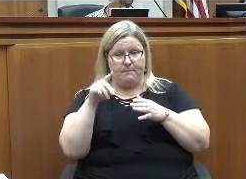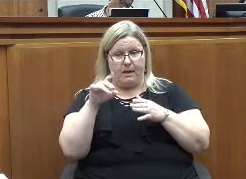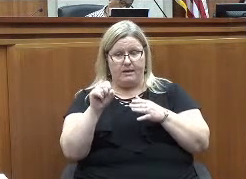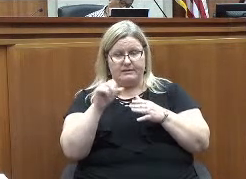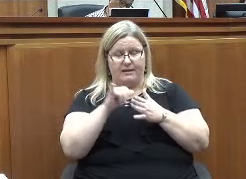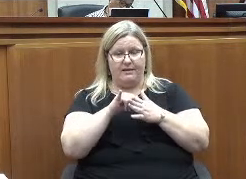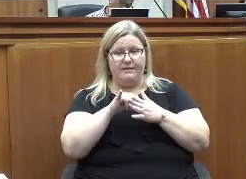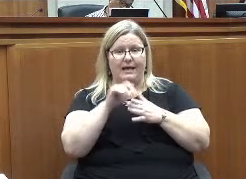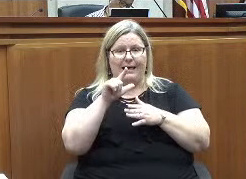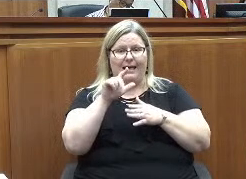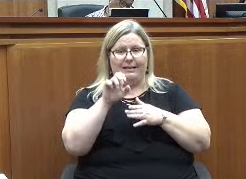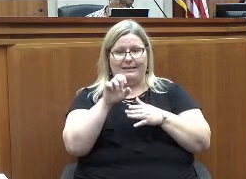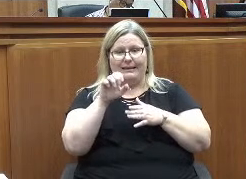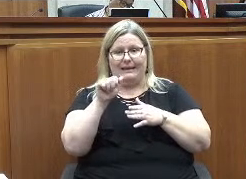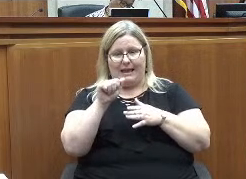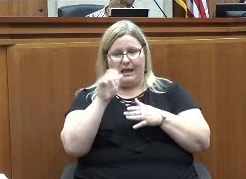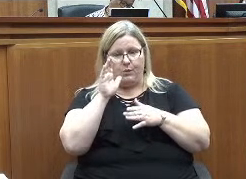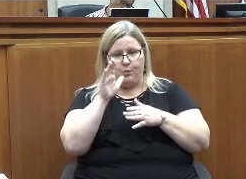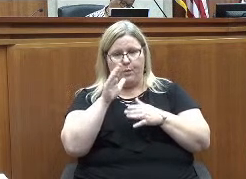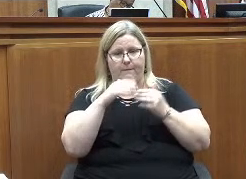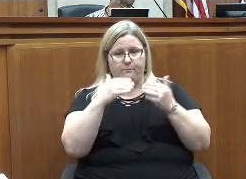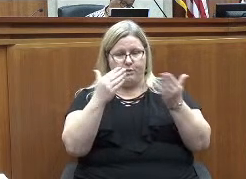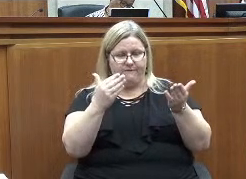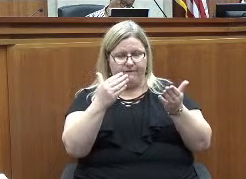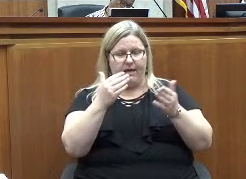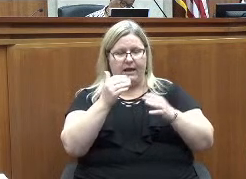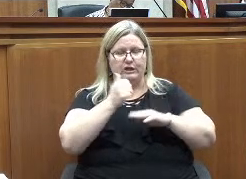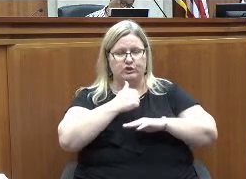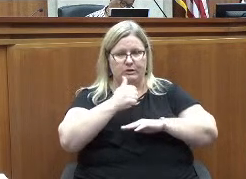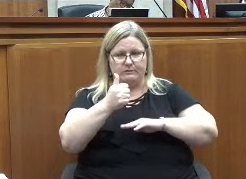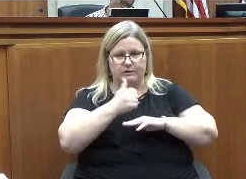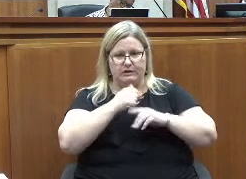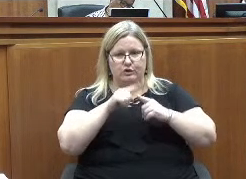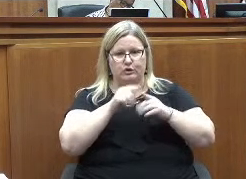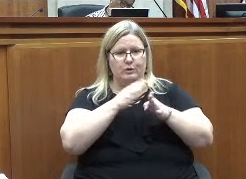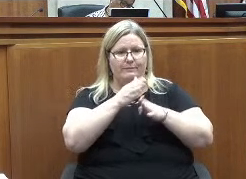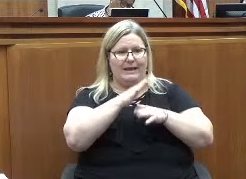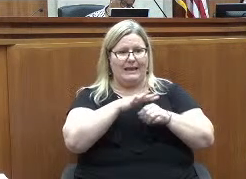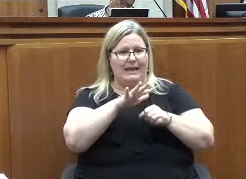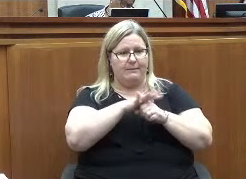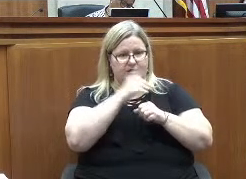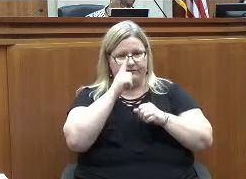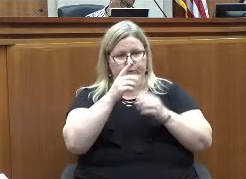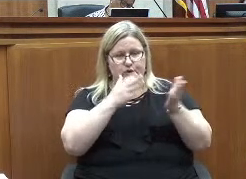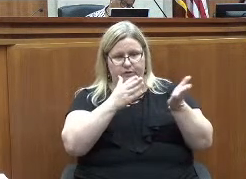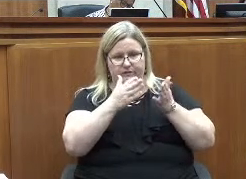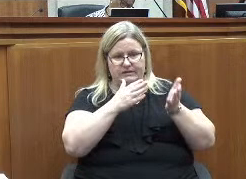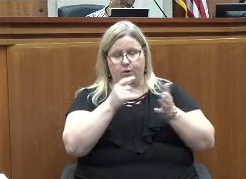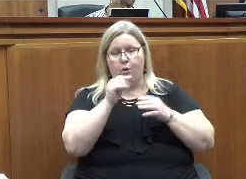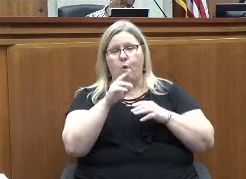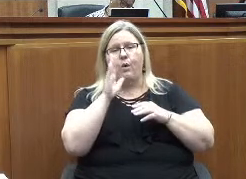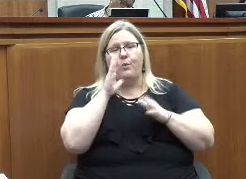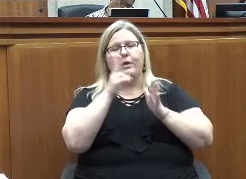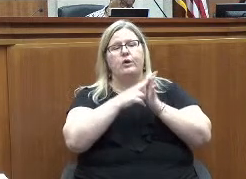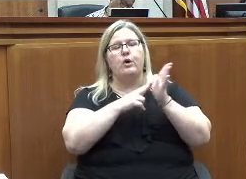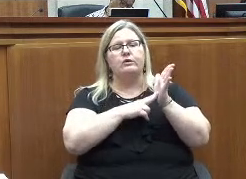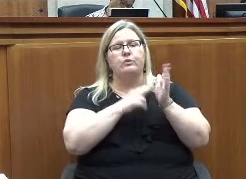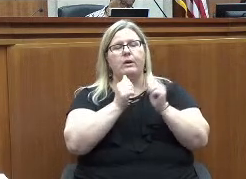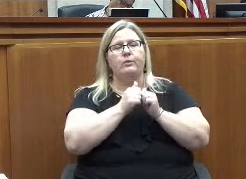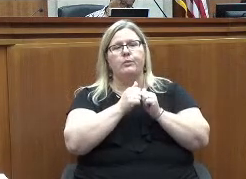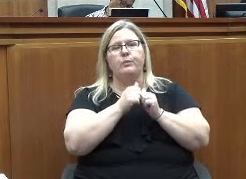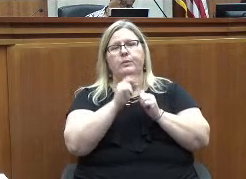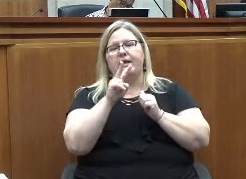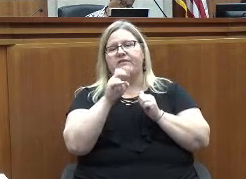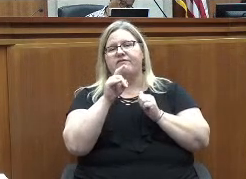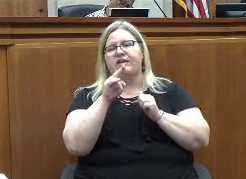the LEA will provide transportation to the main campus for those services, or they'll contract with